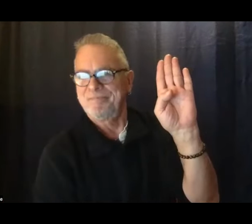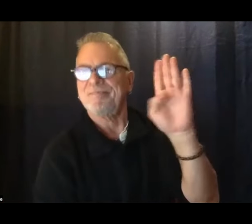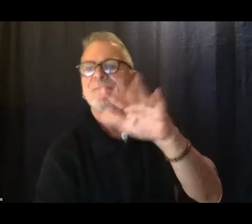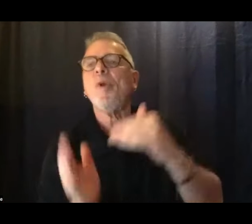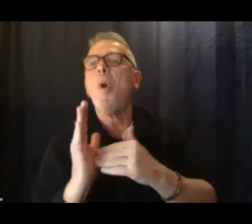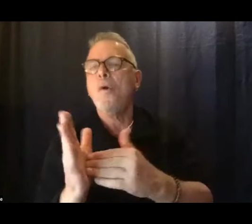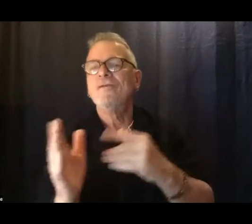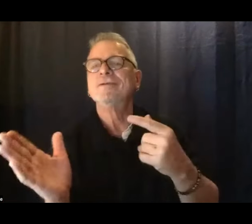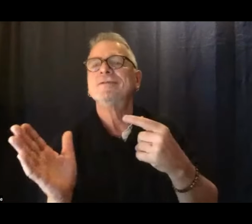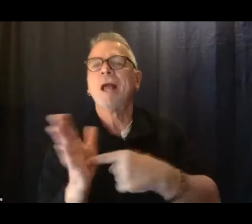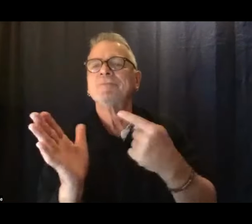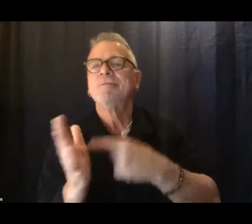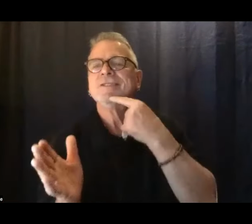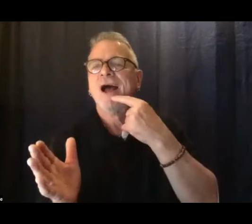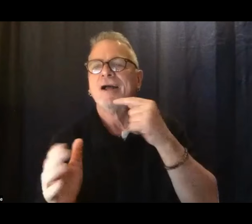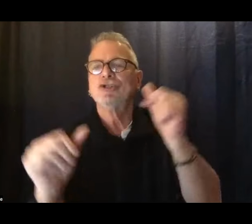B, right?